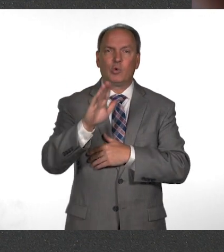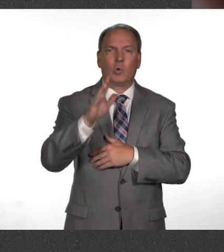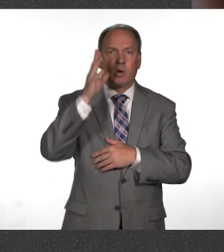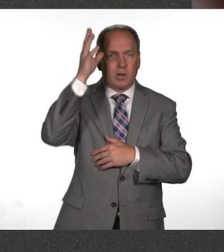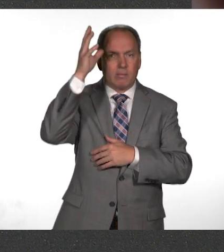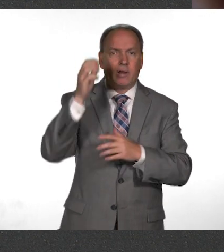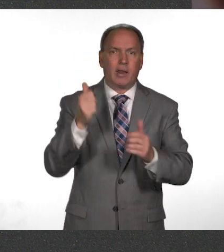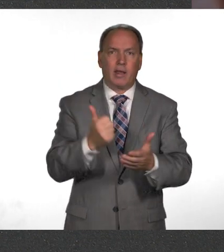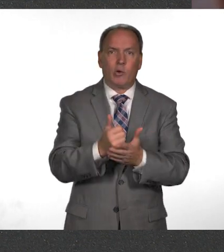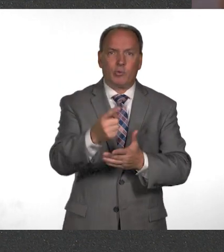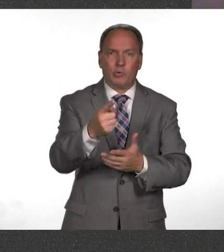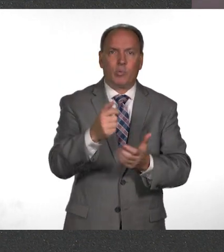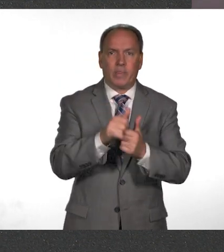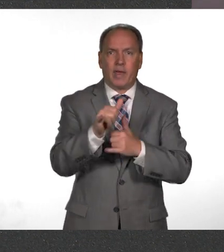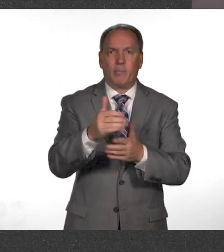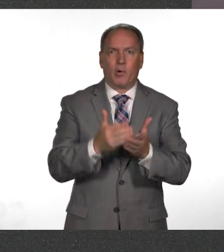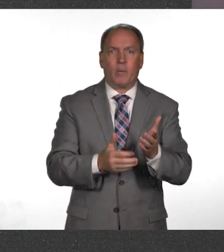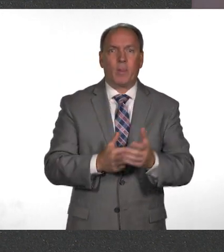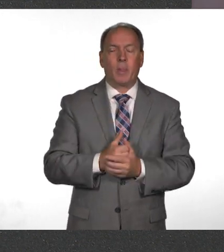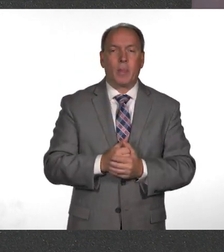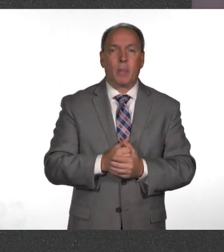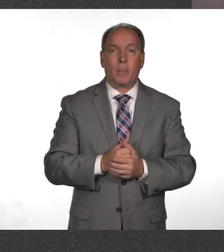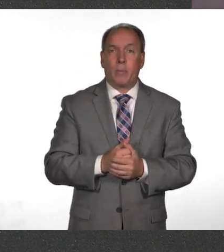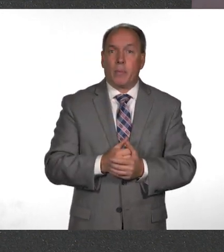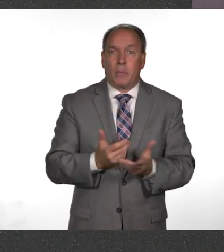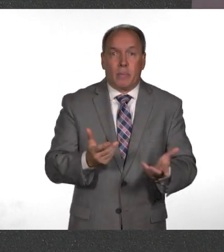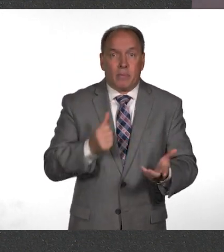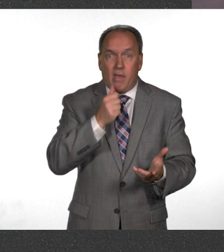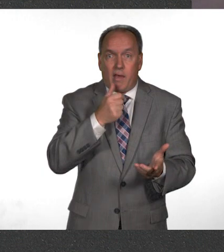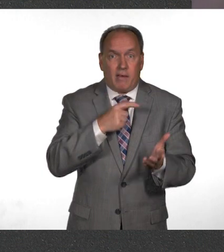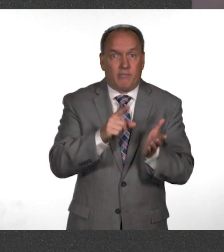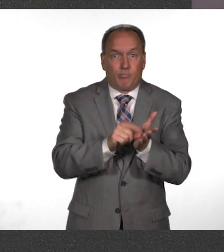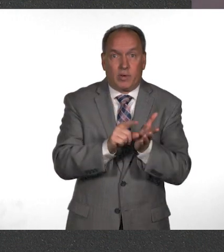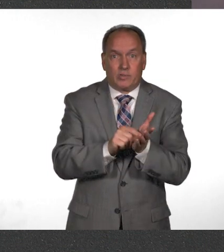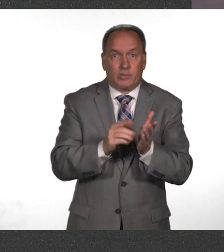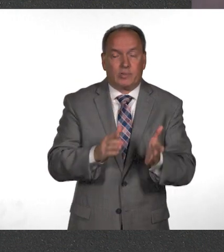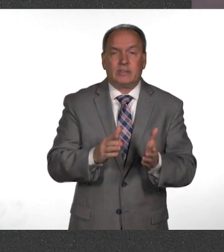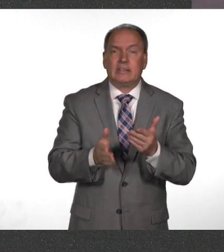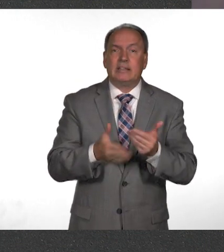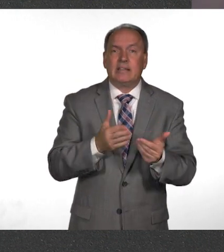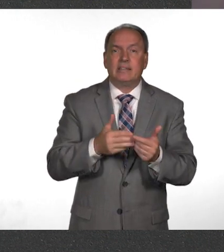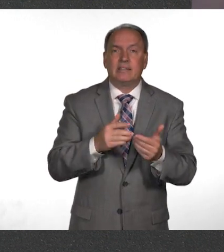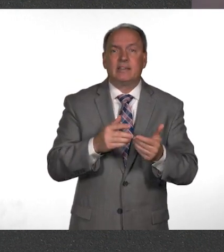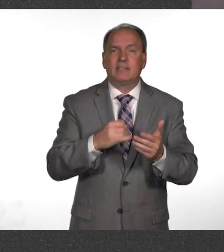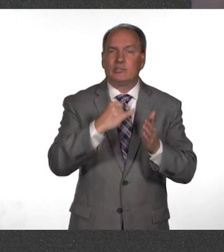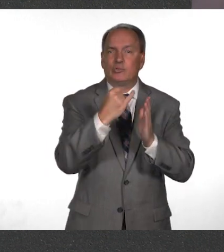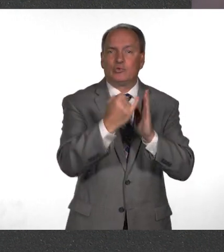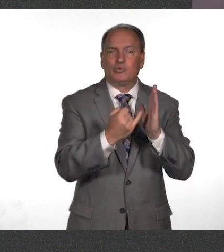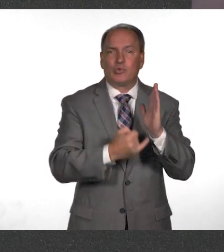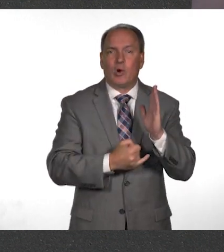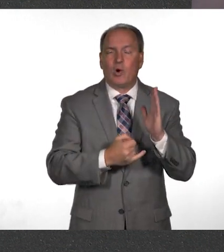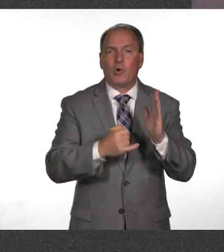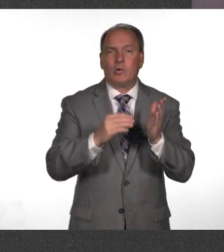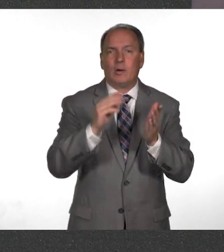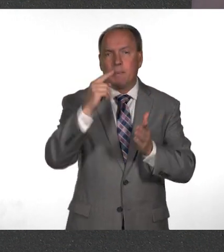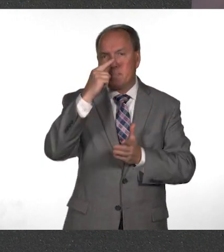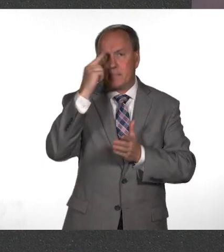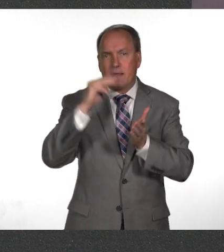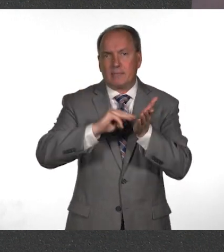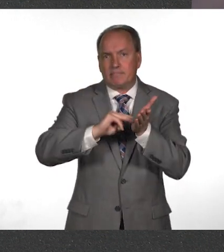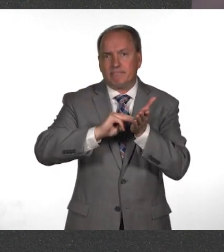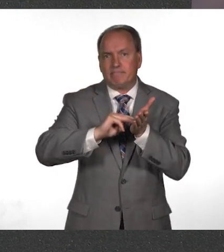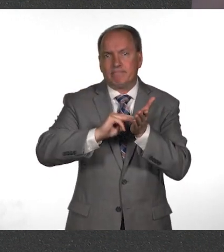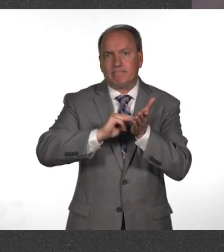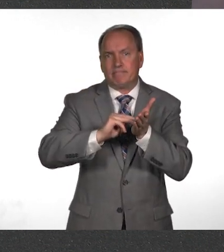you with that part. If you don't have a printer, then an easy way to do the numbers is just to take a permanent